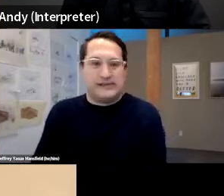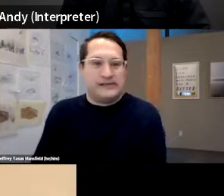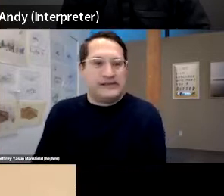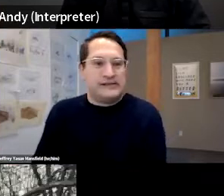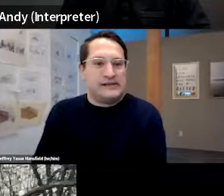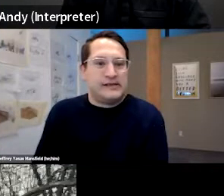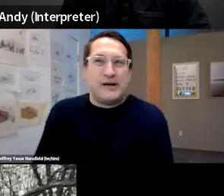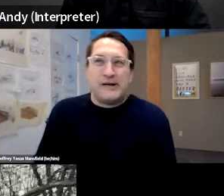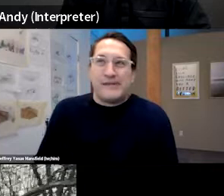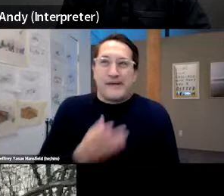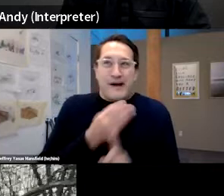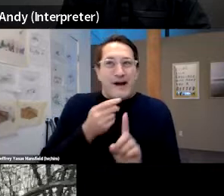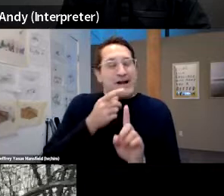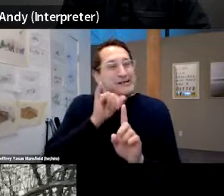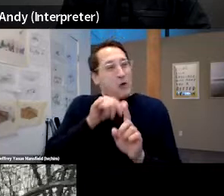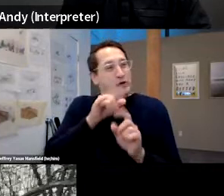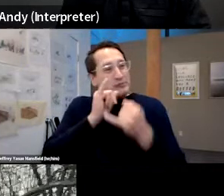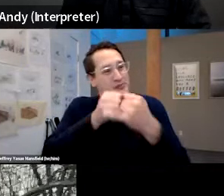communities.